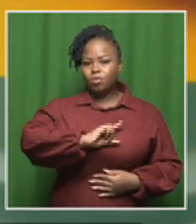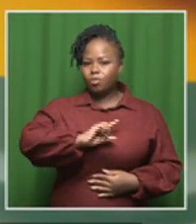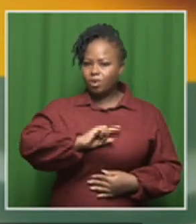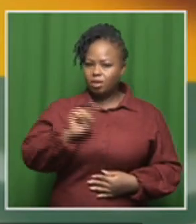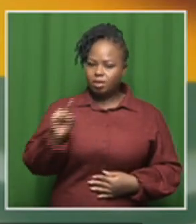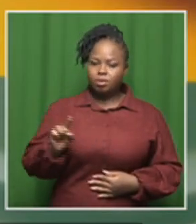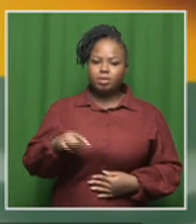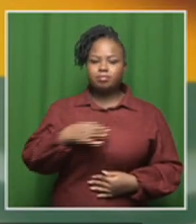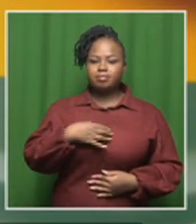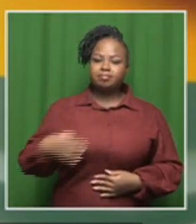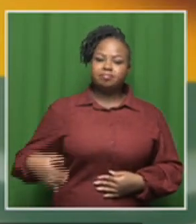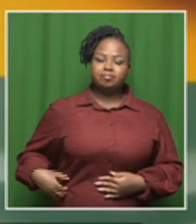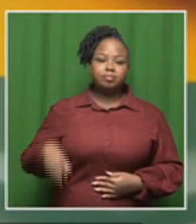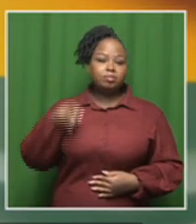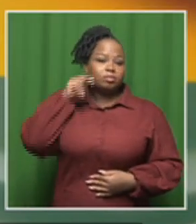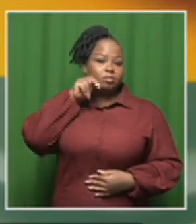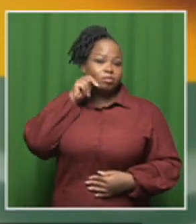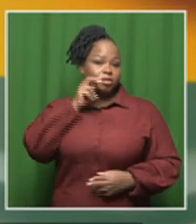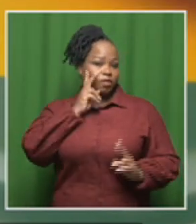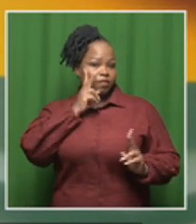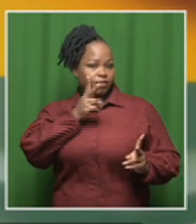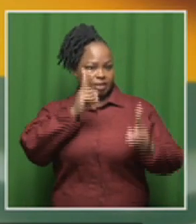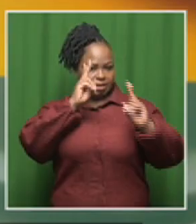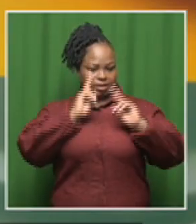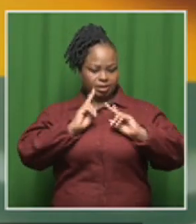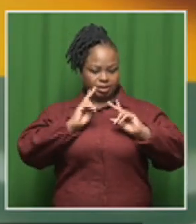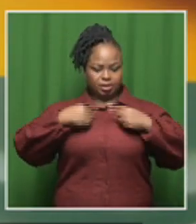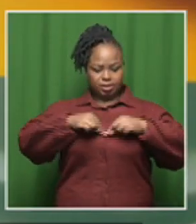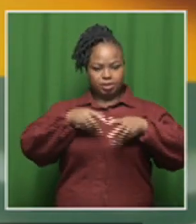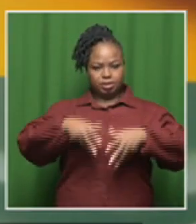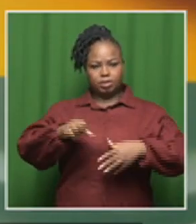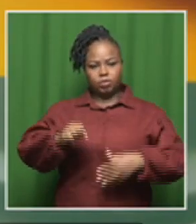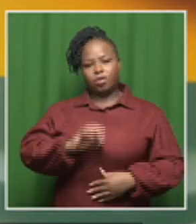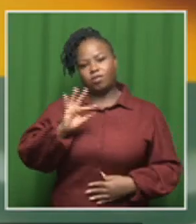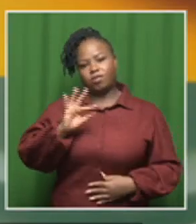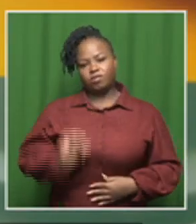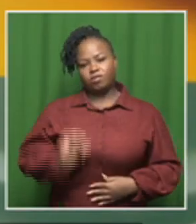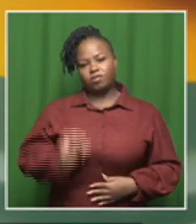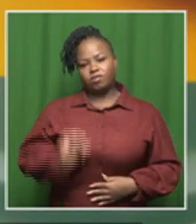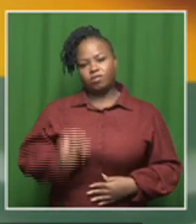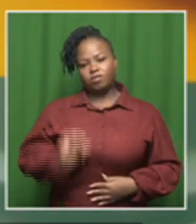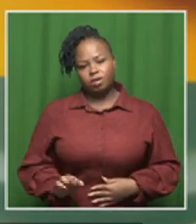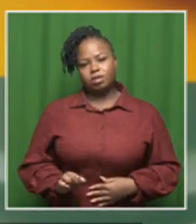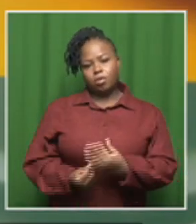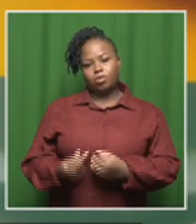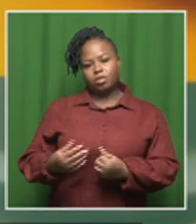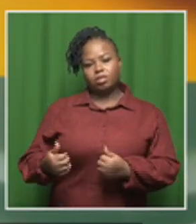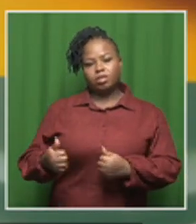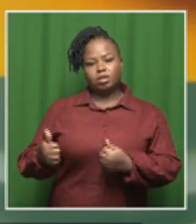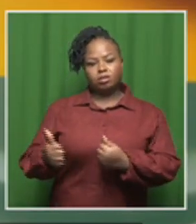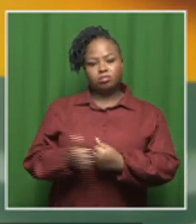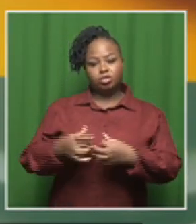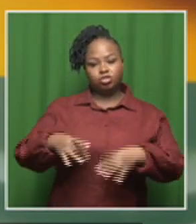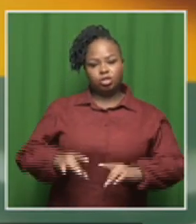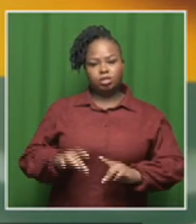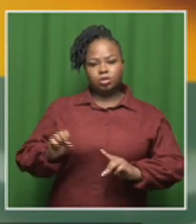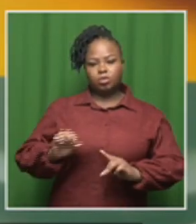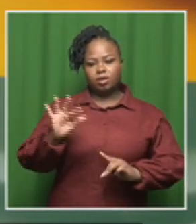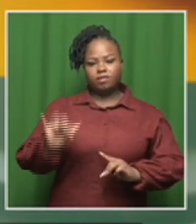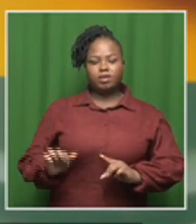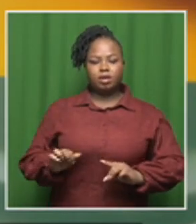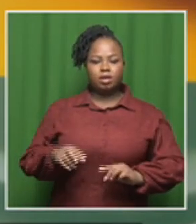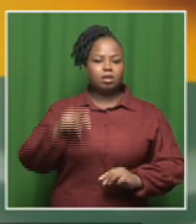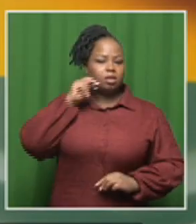of the president of Nigeria today in South Africa, where they will co-chair the South Africa-Nigeria